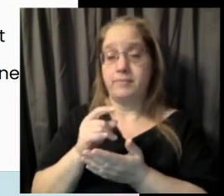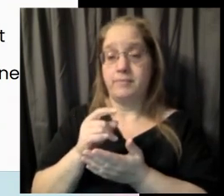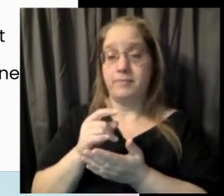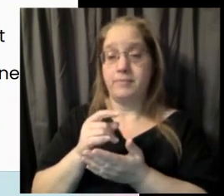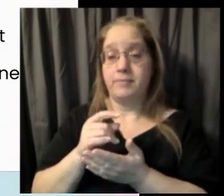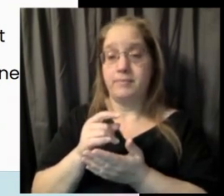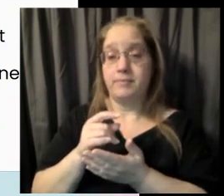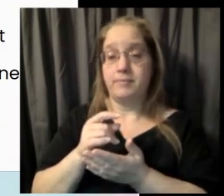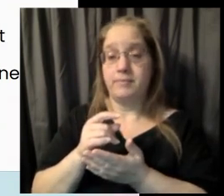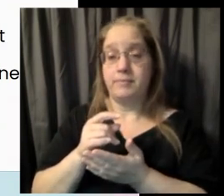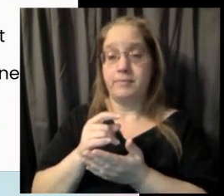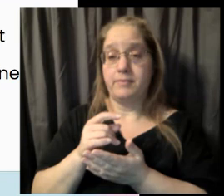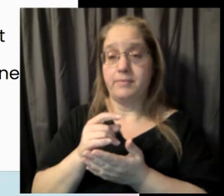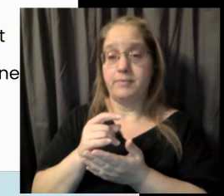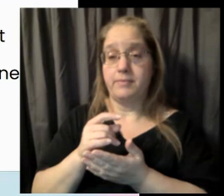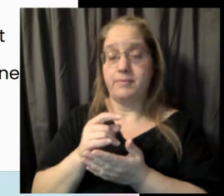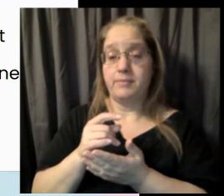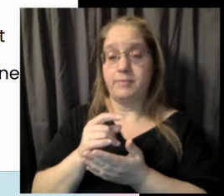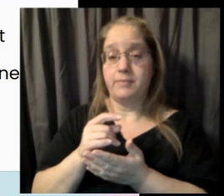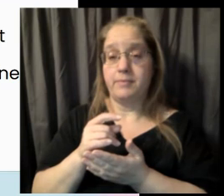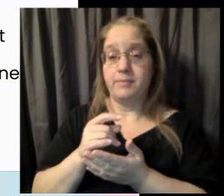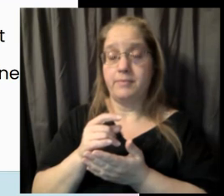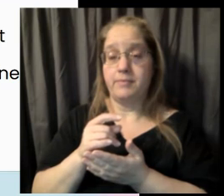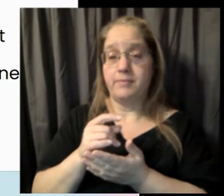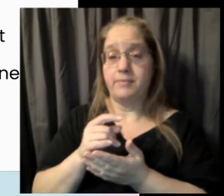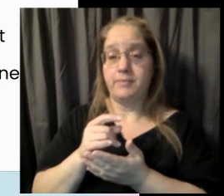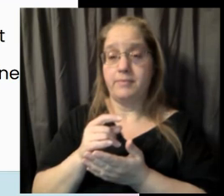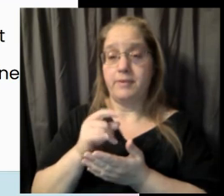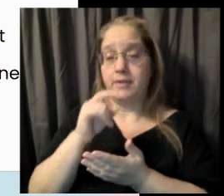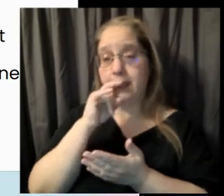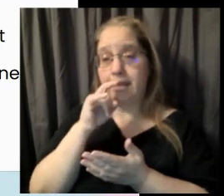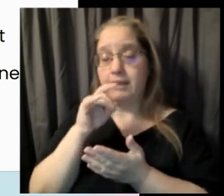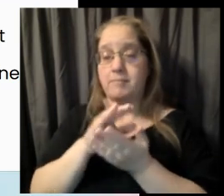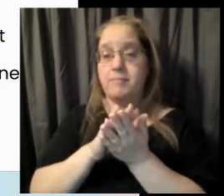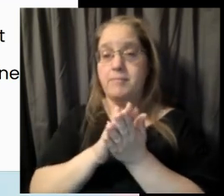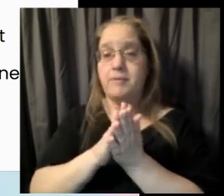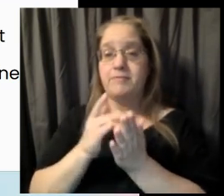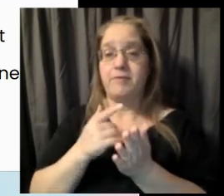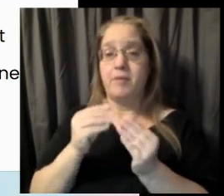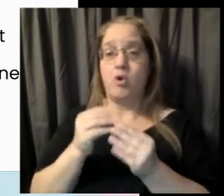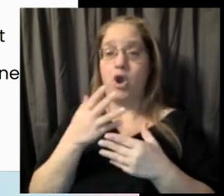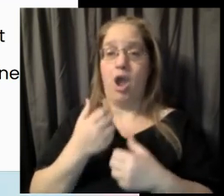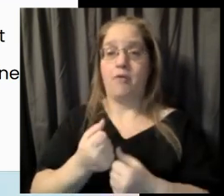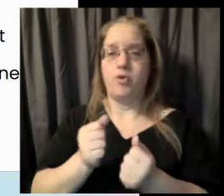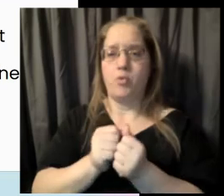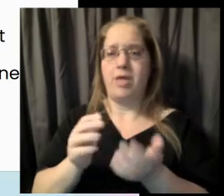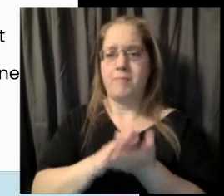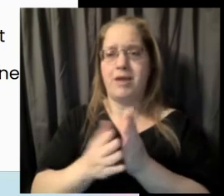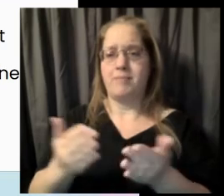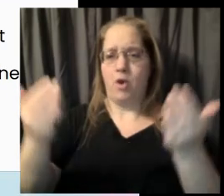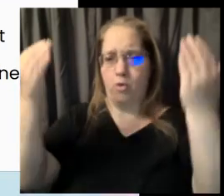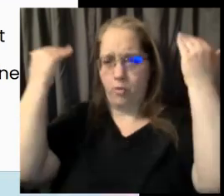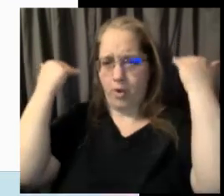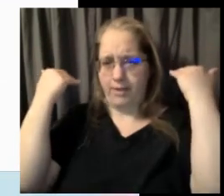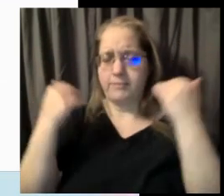feel, to grow and feel more, confident without feeling overwhelmed.